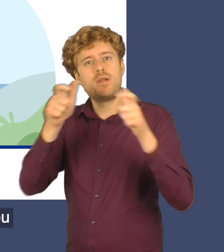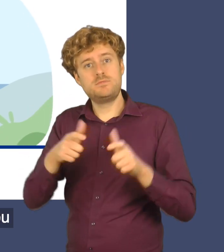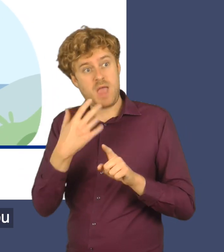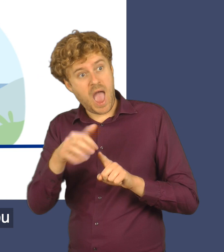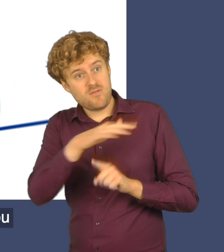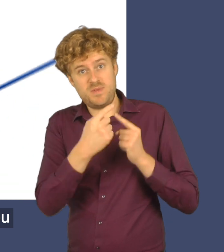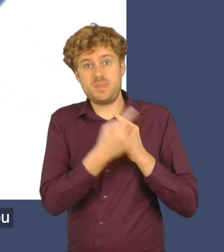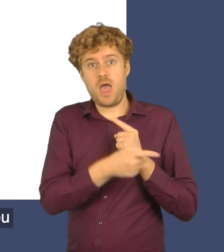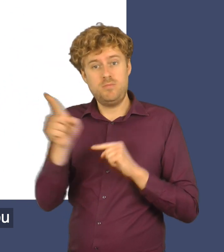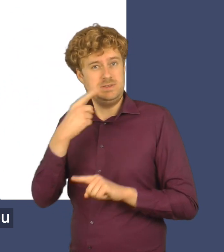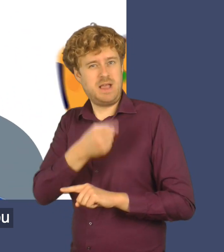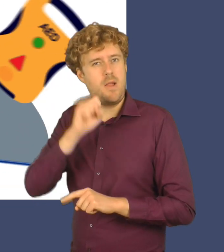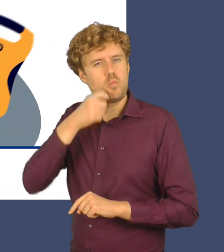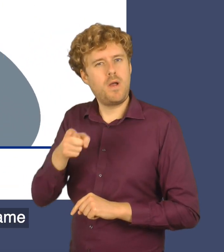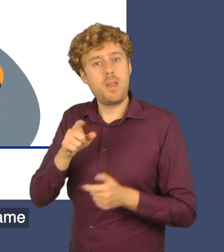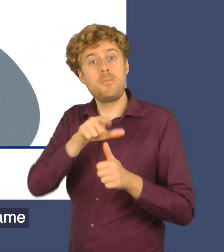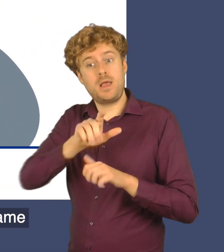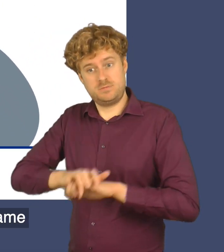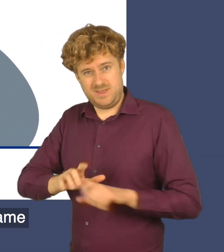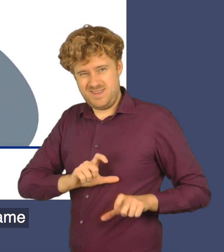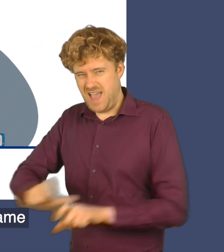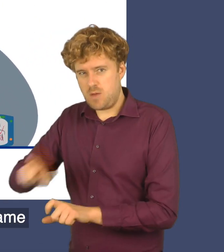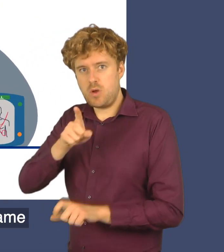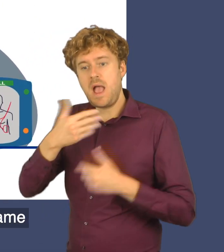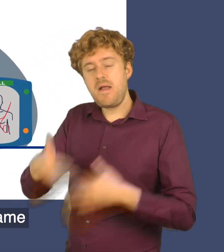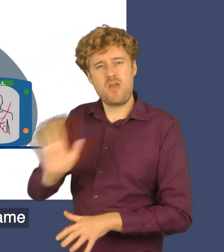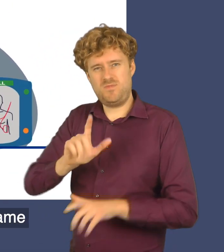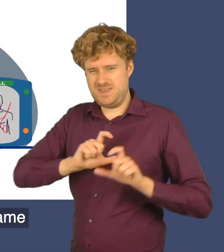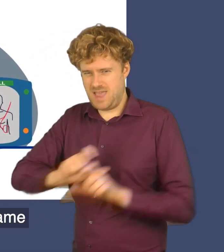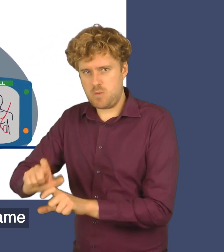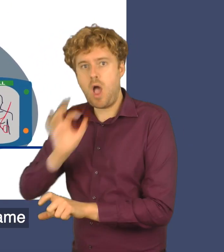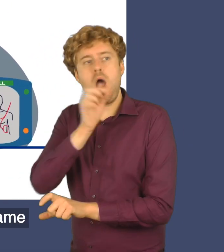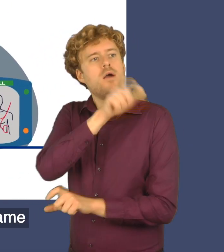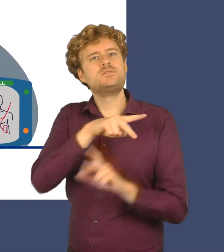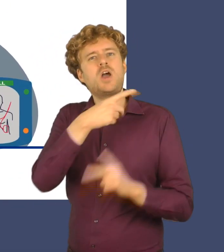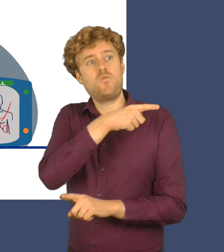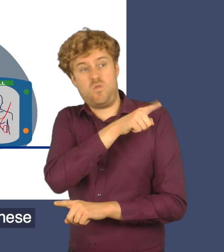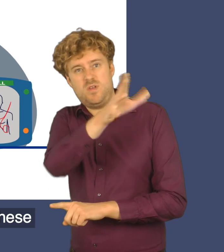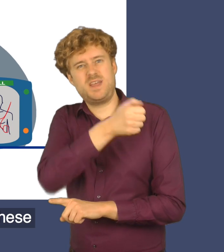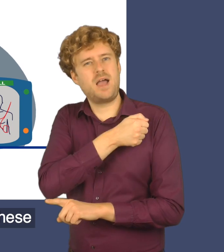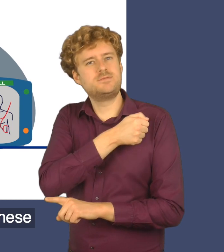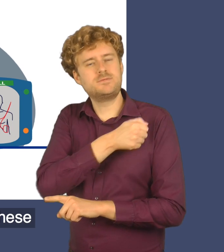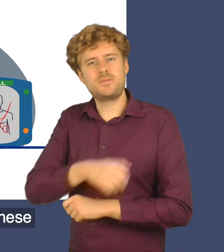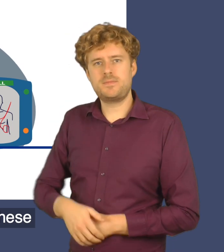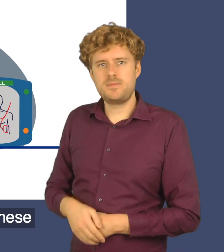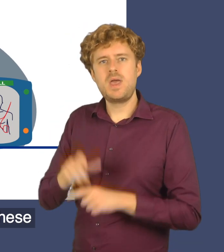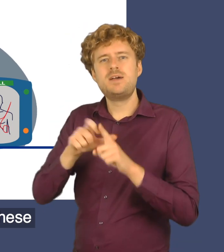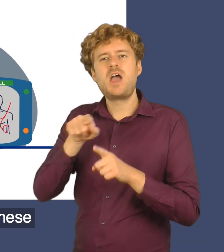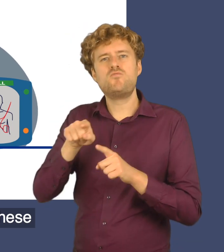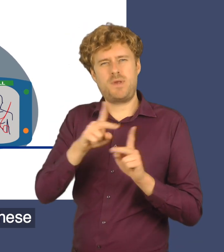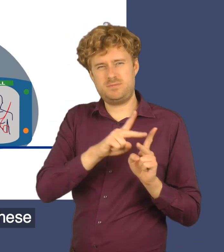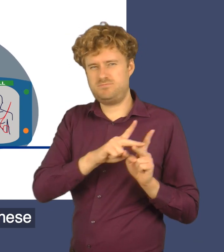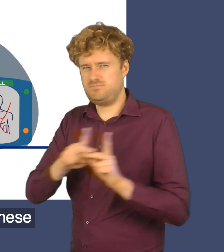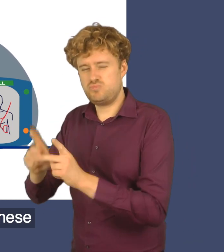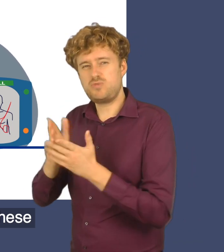it whilst you continue CPR. Every type of defibrillator works in roughly the same way. Defibrillators all do the